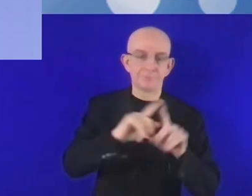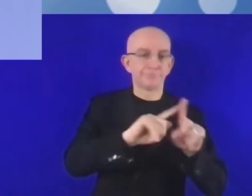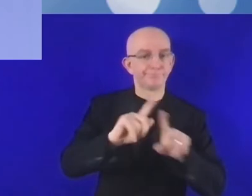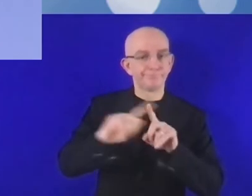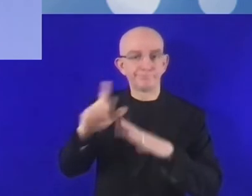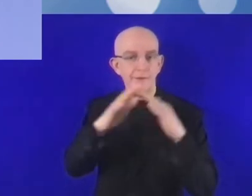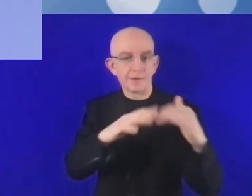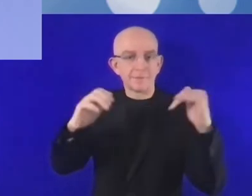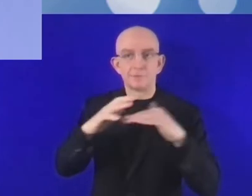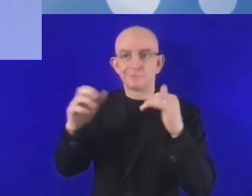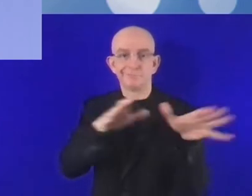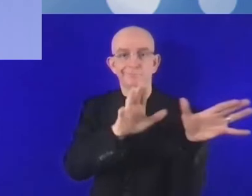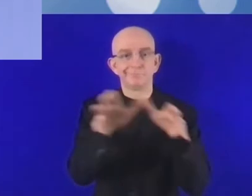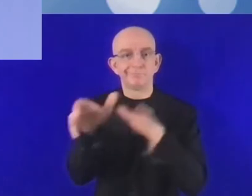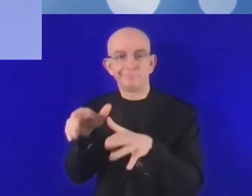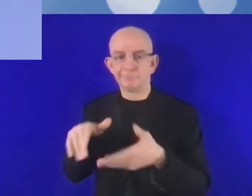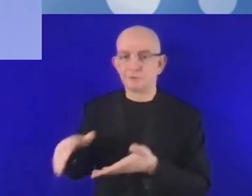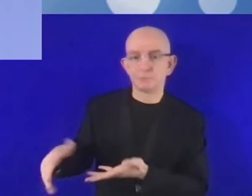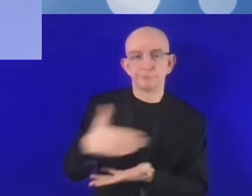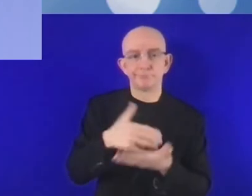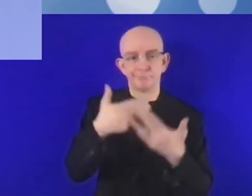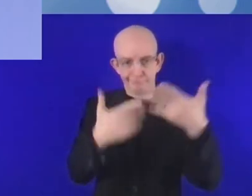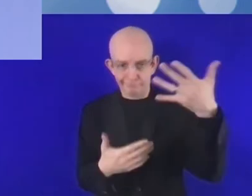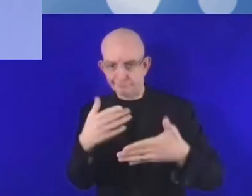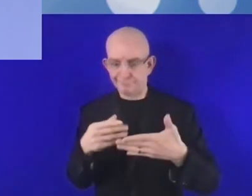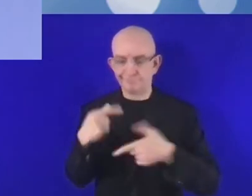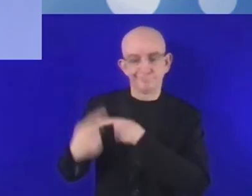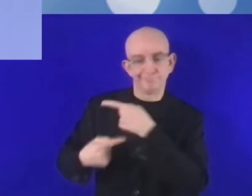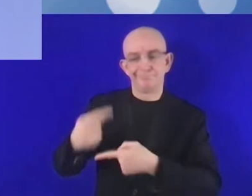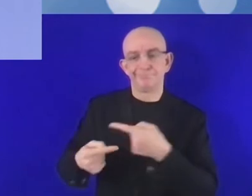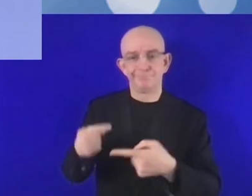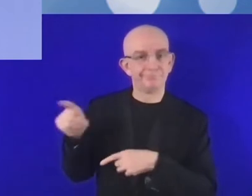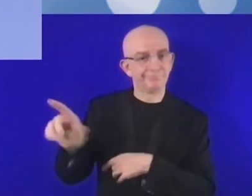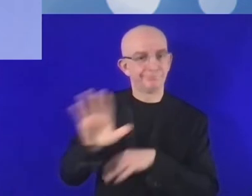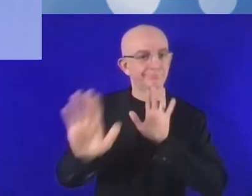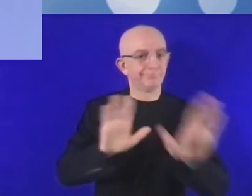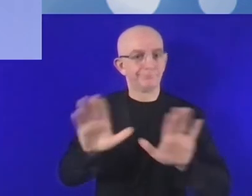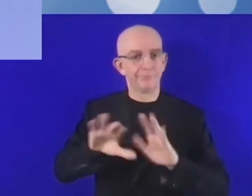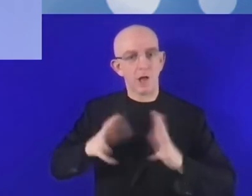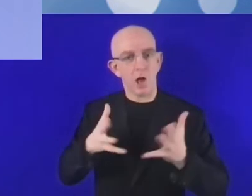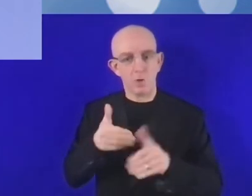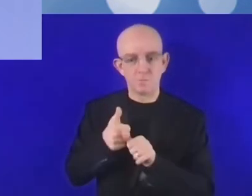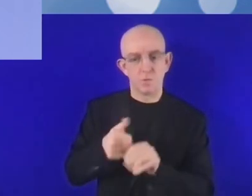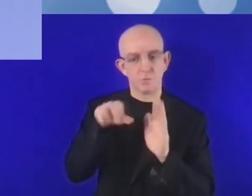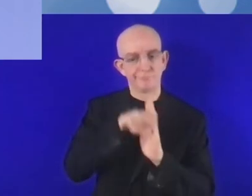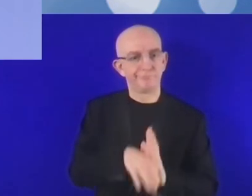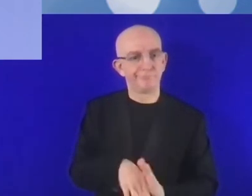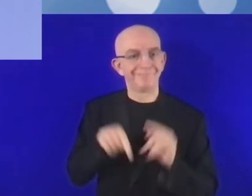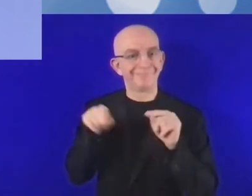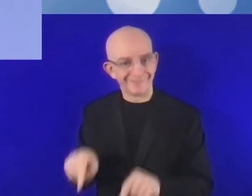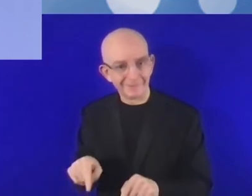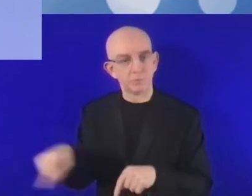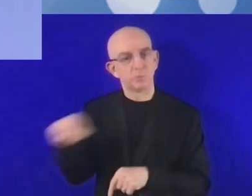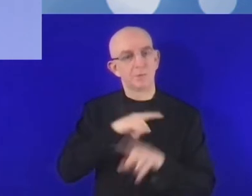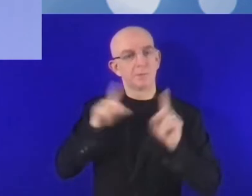to we live out of the traditions we have to make it serious so the data should be